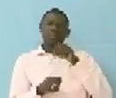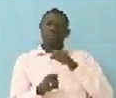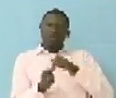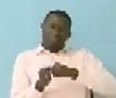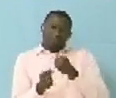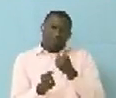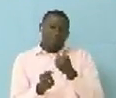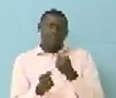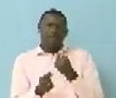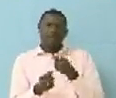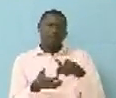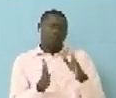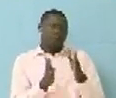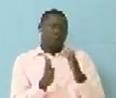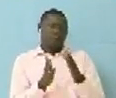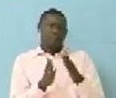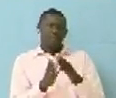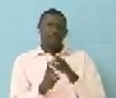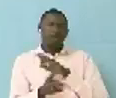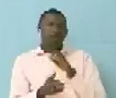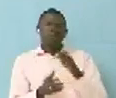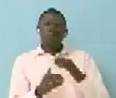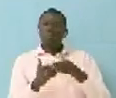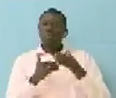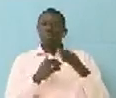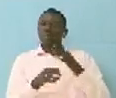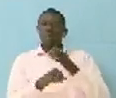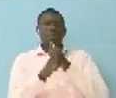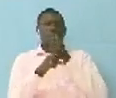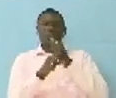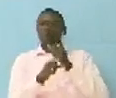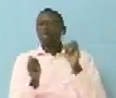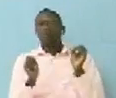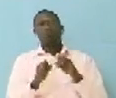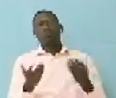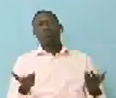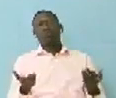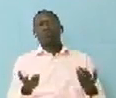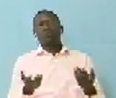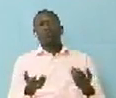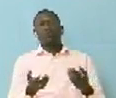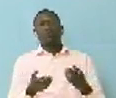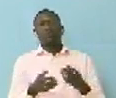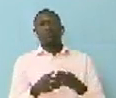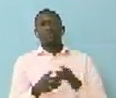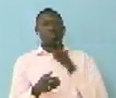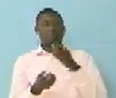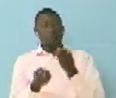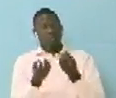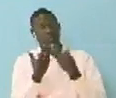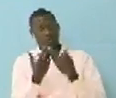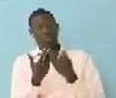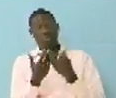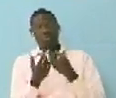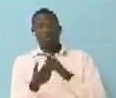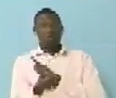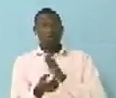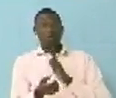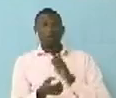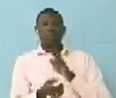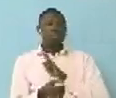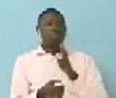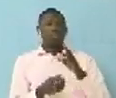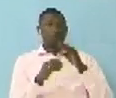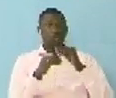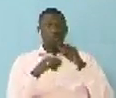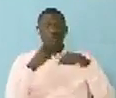is not much helpful. You're telling us not to talk